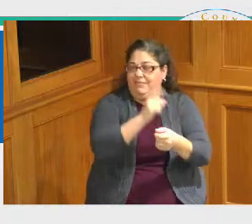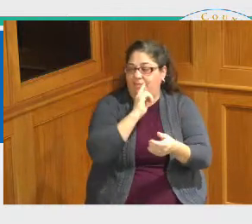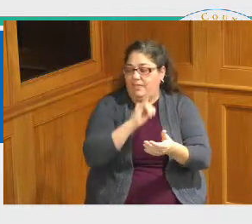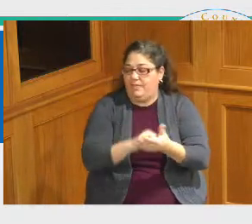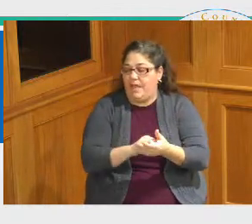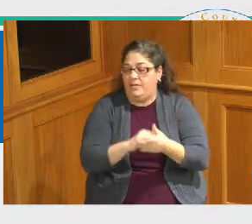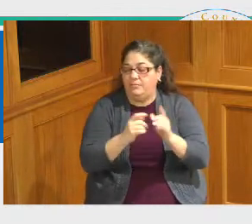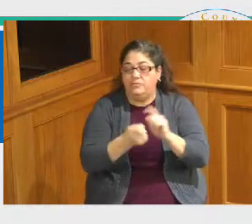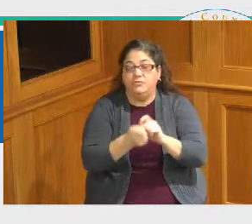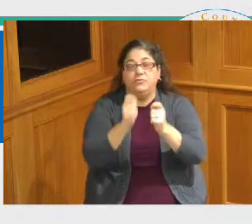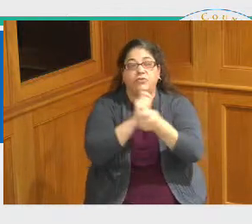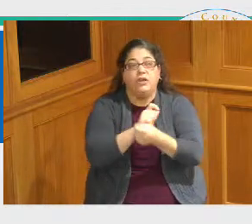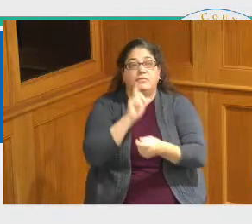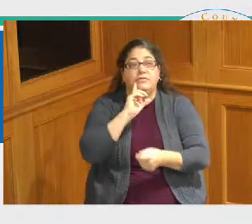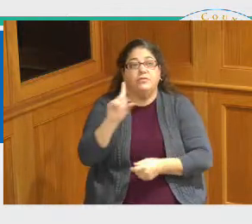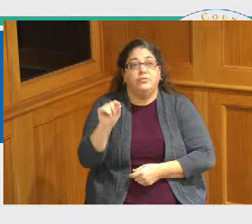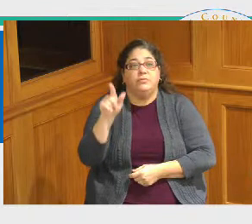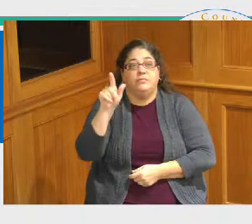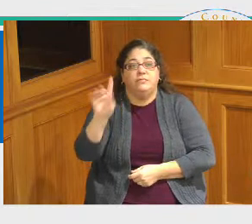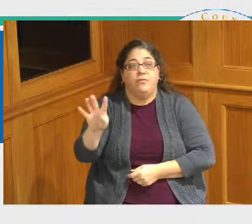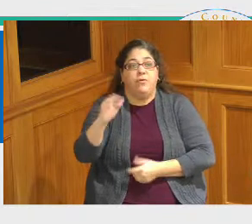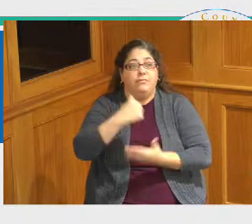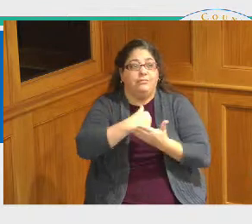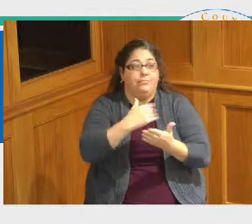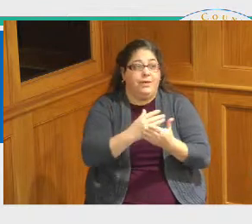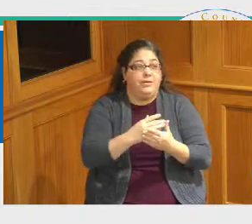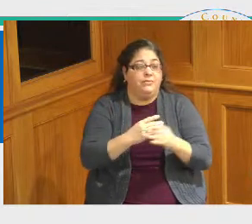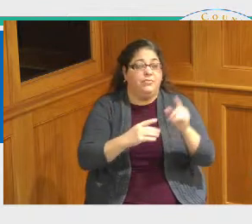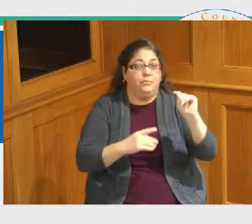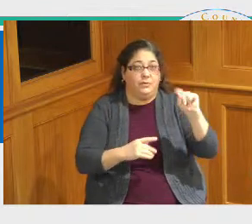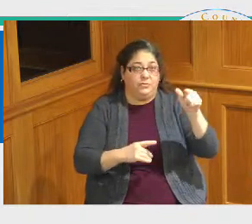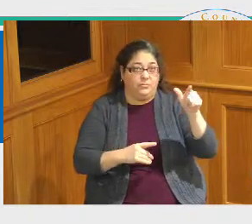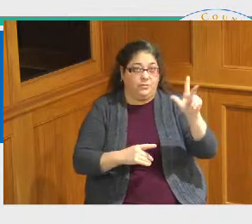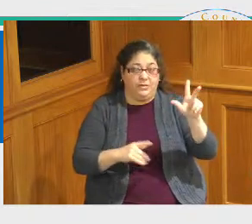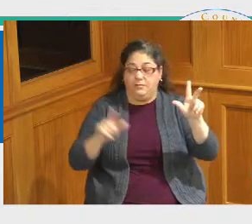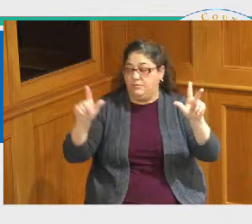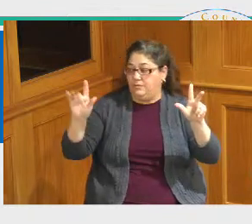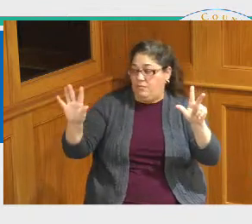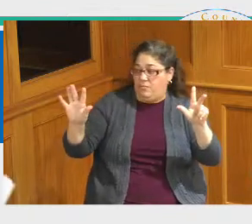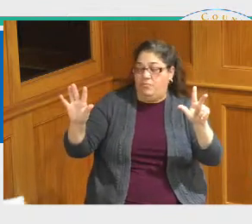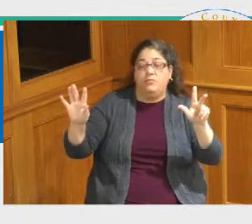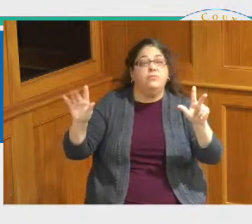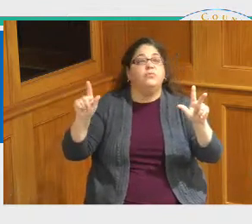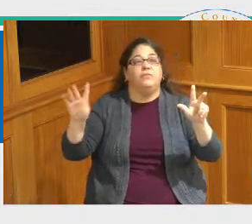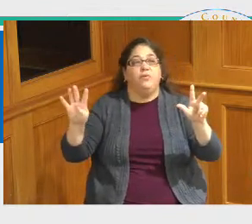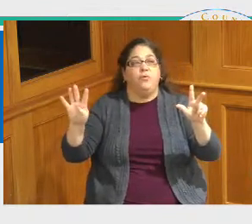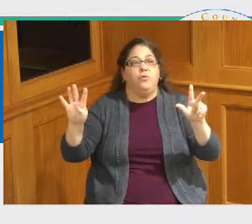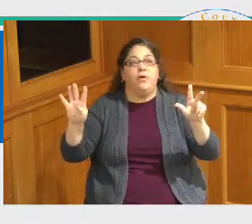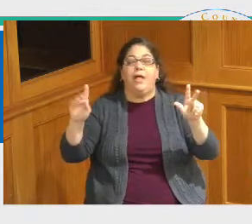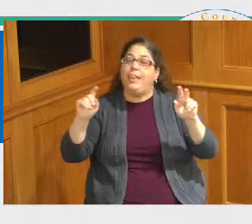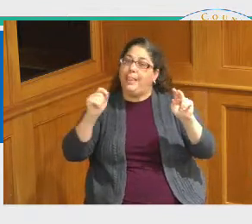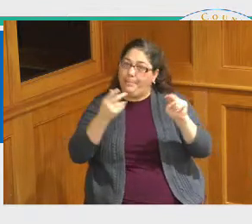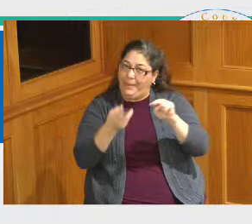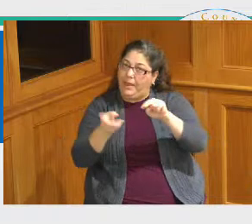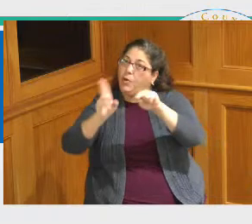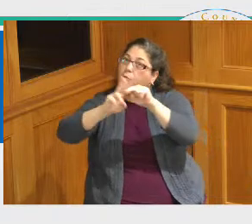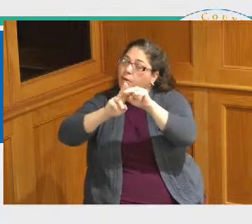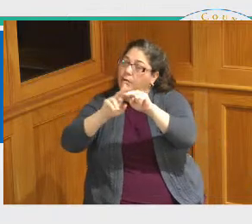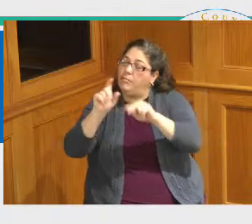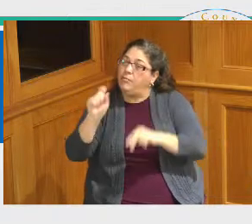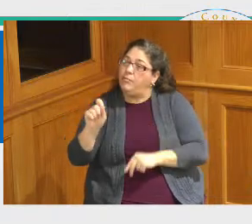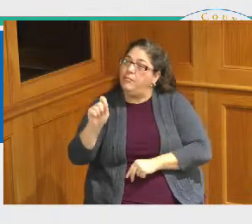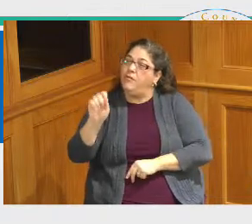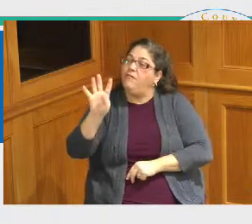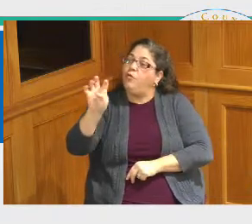the changes to the 2024 budget compared to 2023, as you can see on the slide, it's a slight increase of our request of